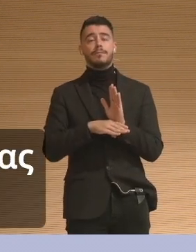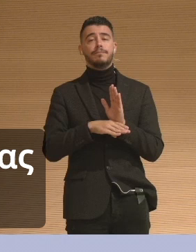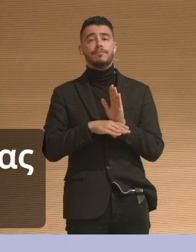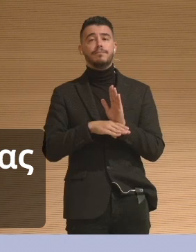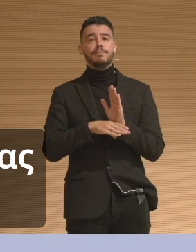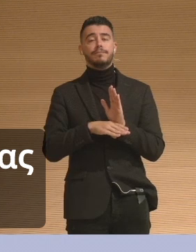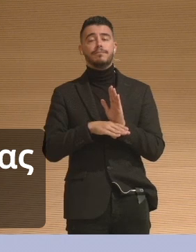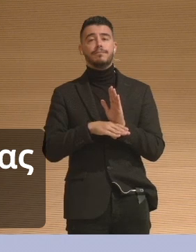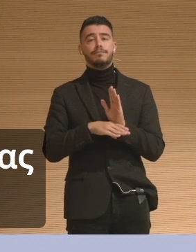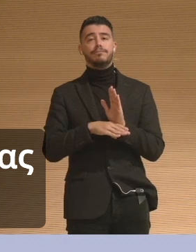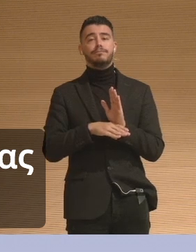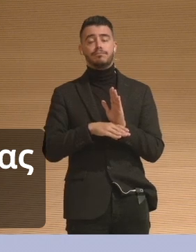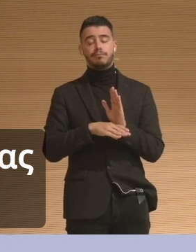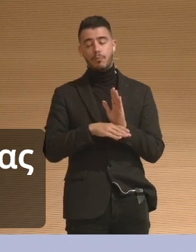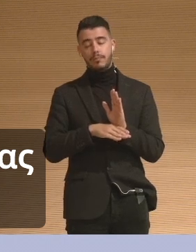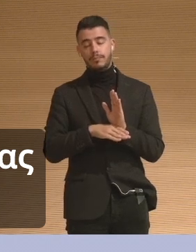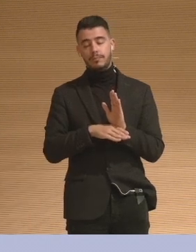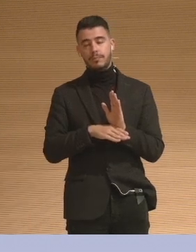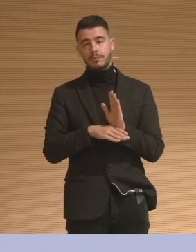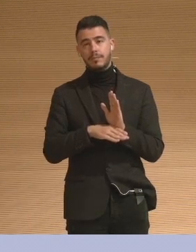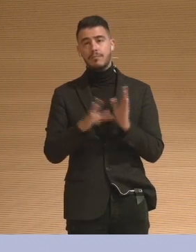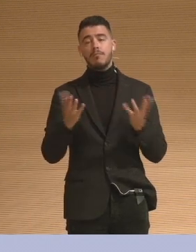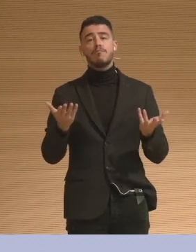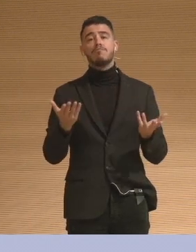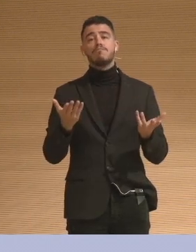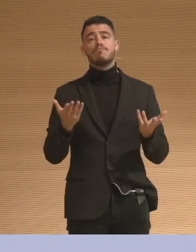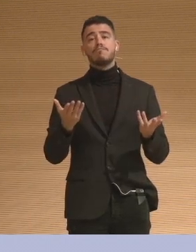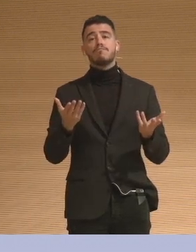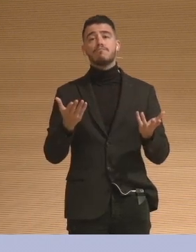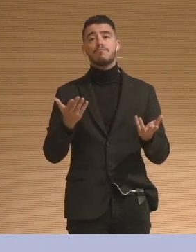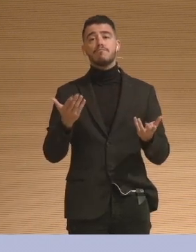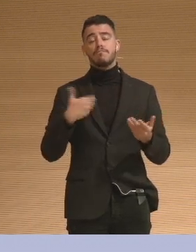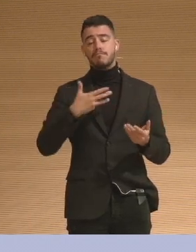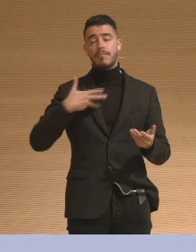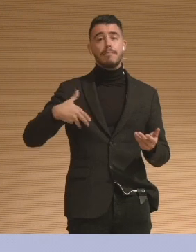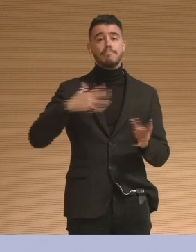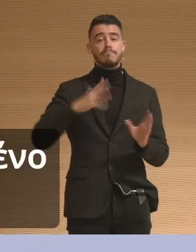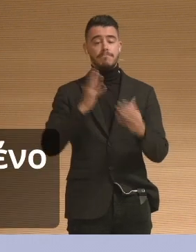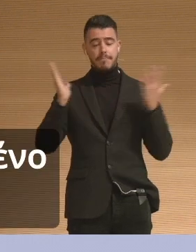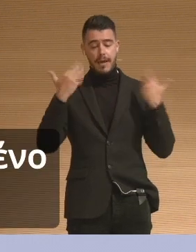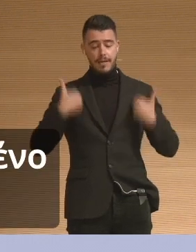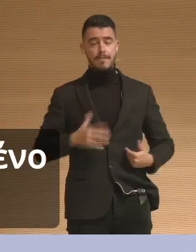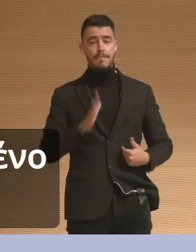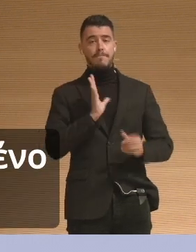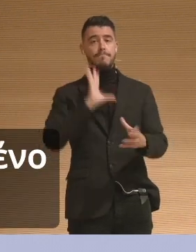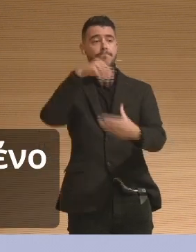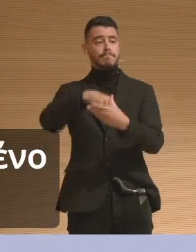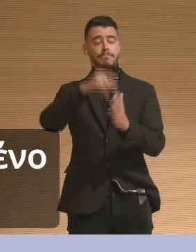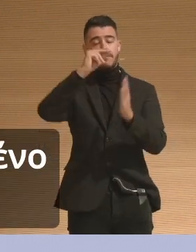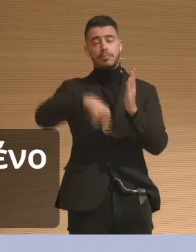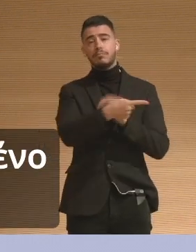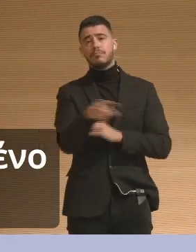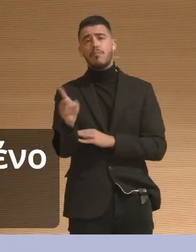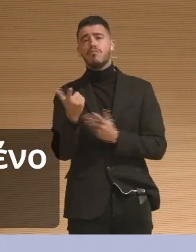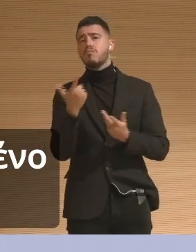it to be incorporated into the system and the society? Maybe you said it, but I missed it. As in, like, how long the